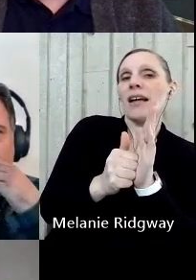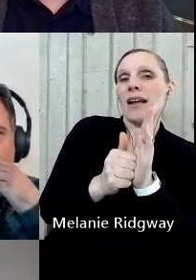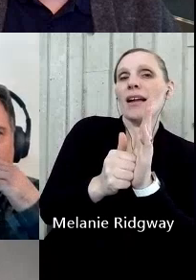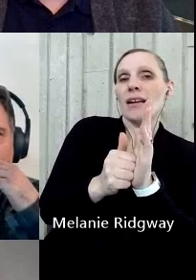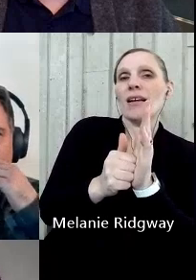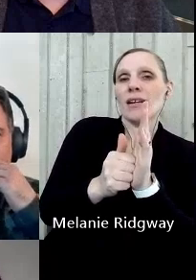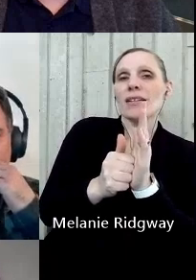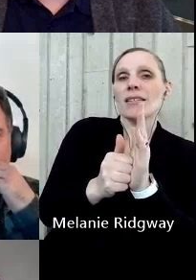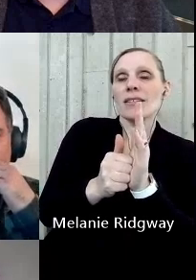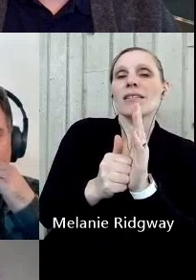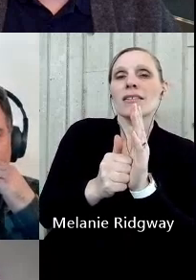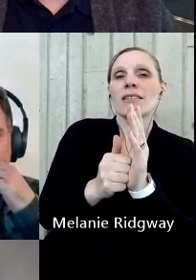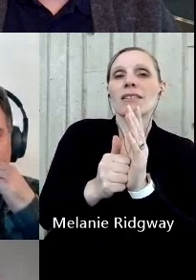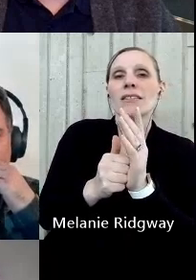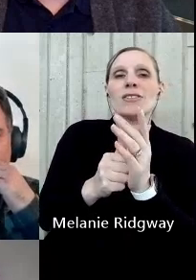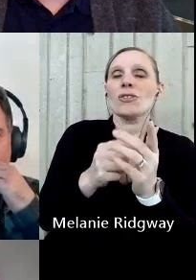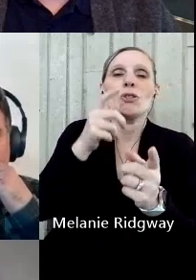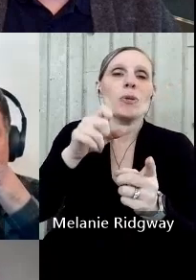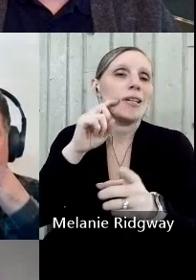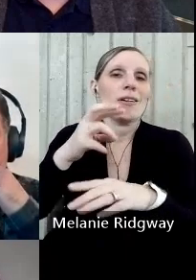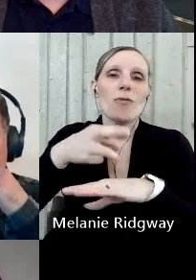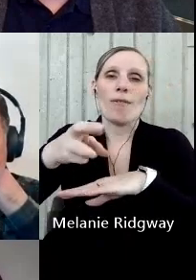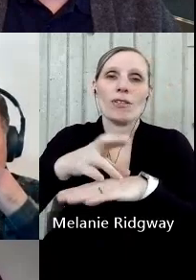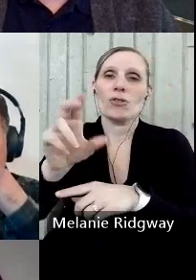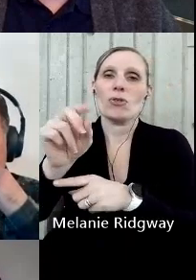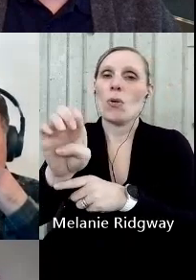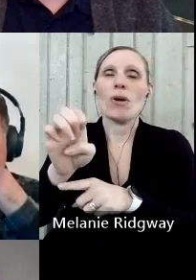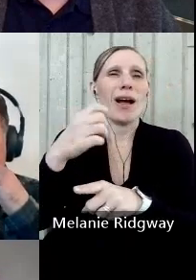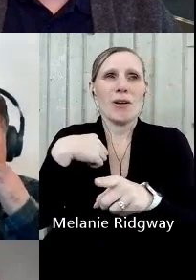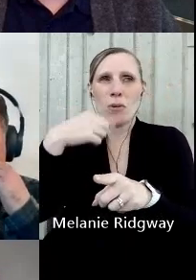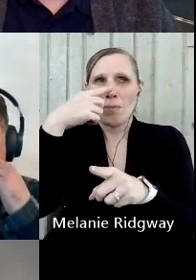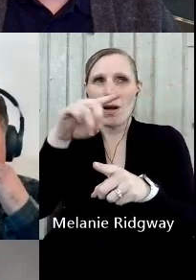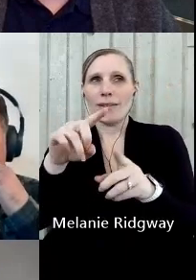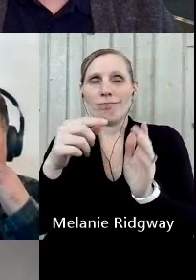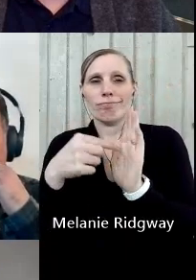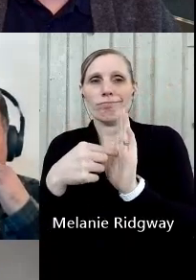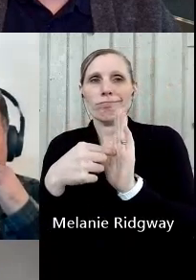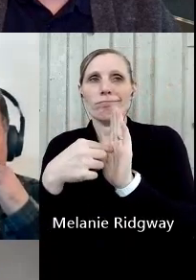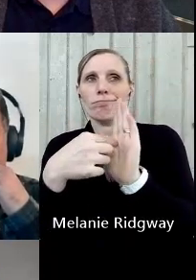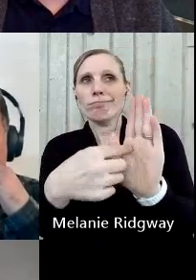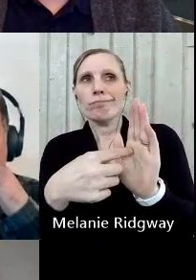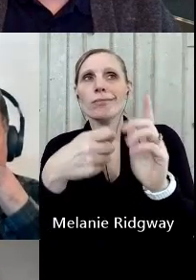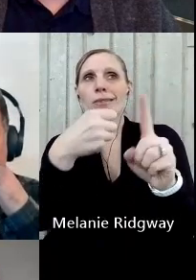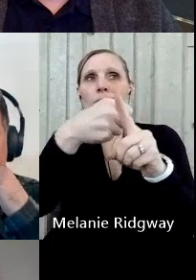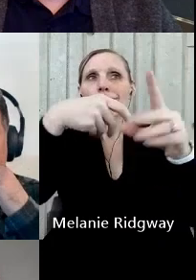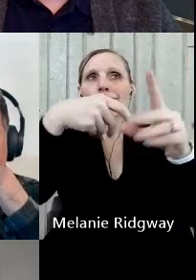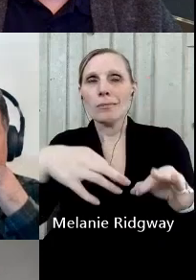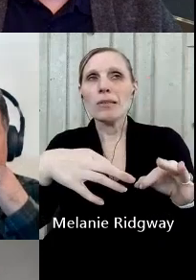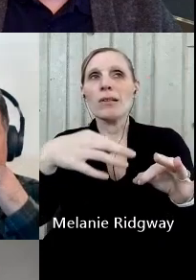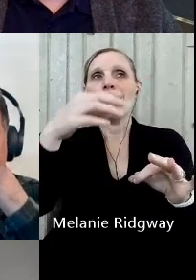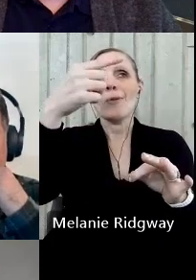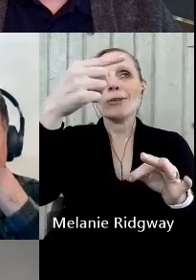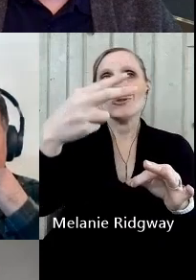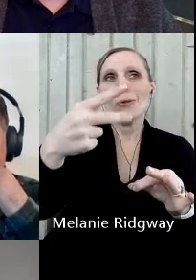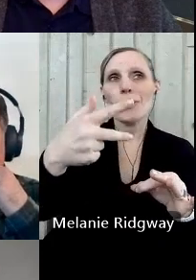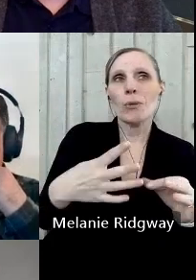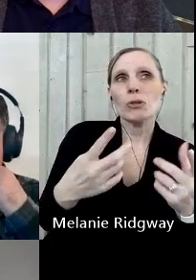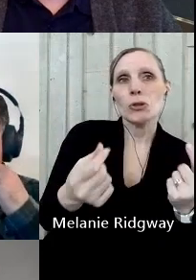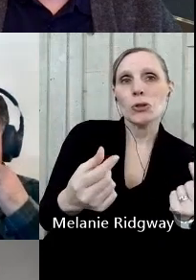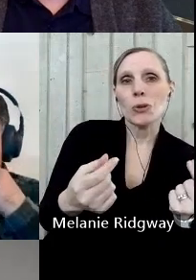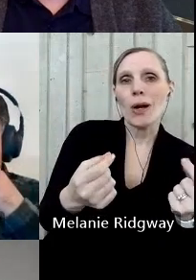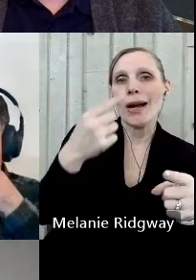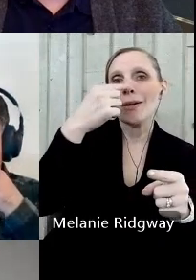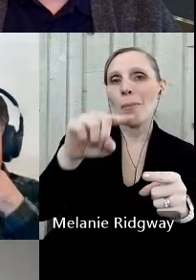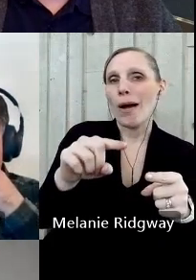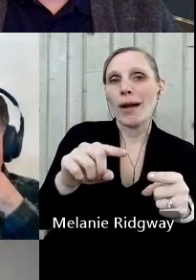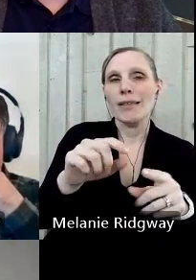step by step, and I'm happy to send instructions in a almost like a brochure if or to